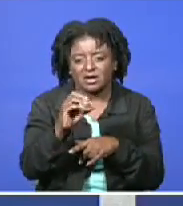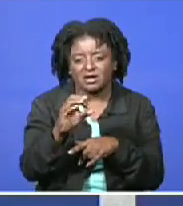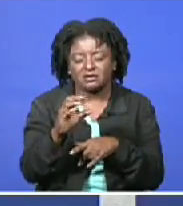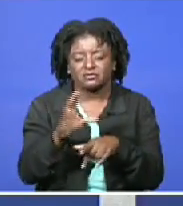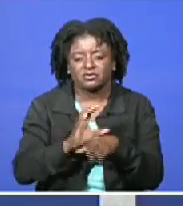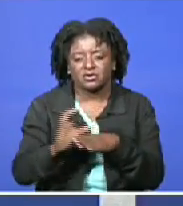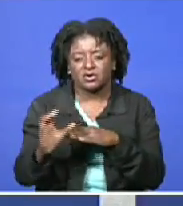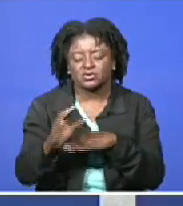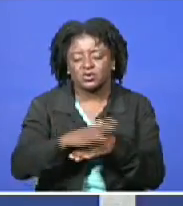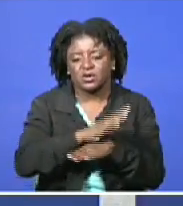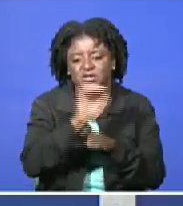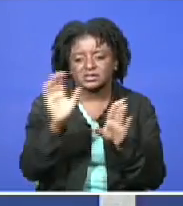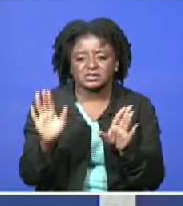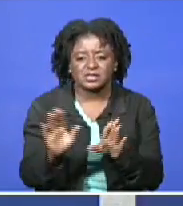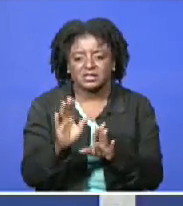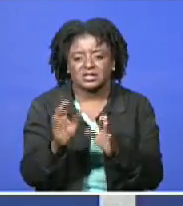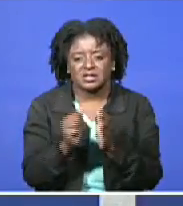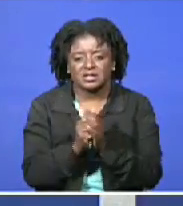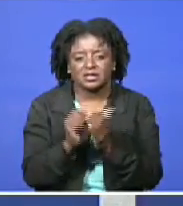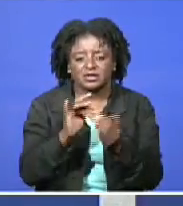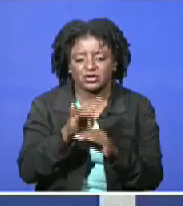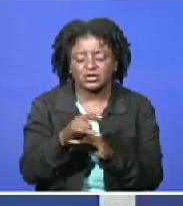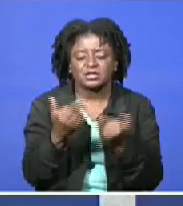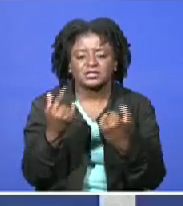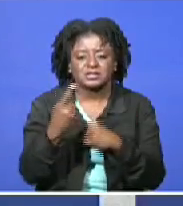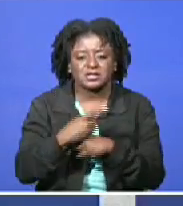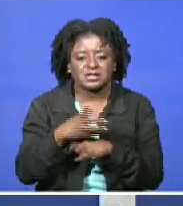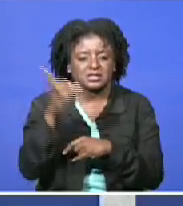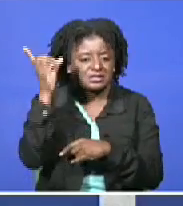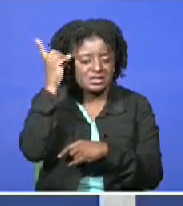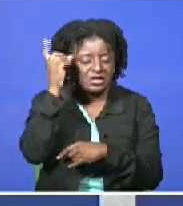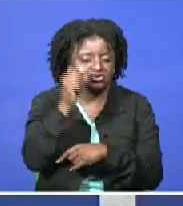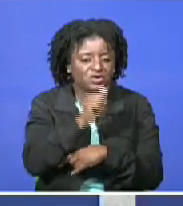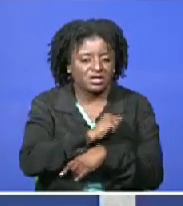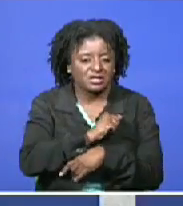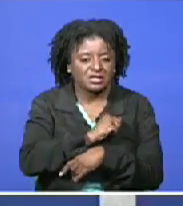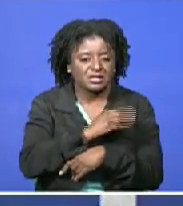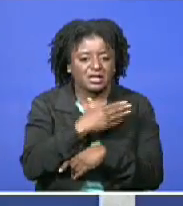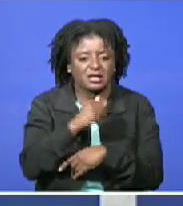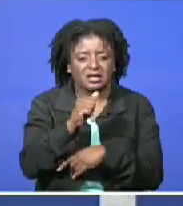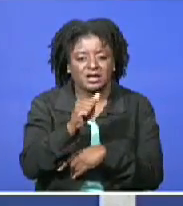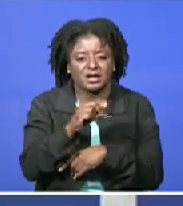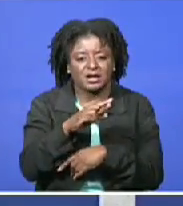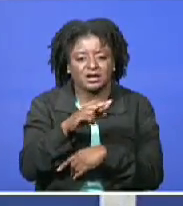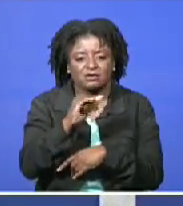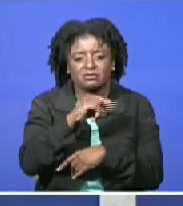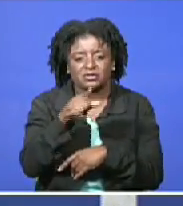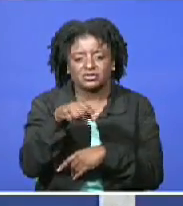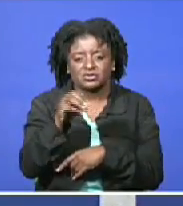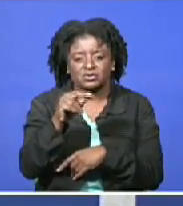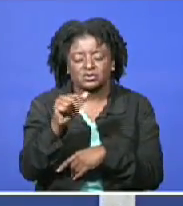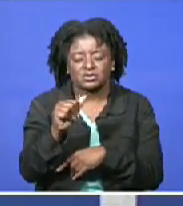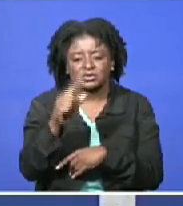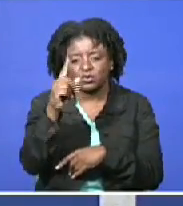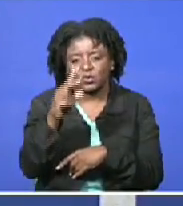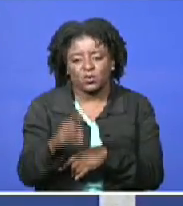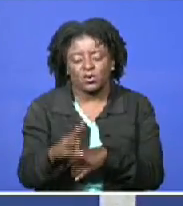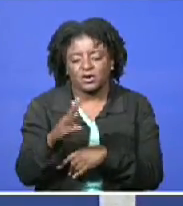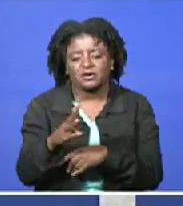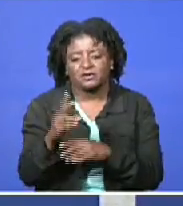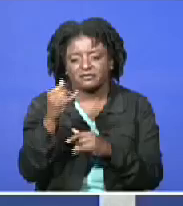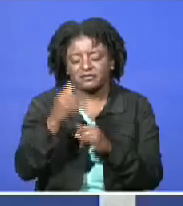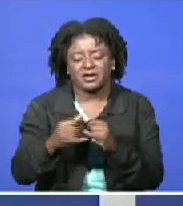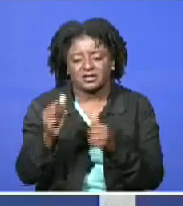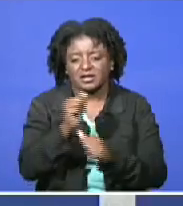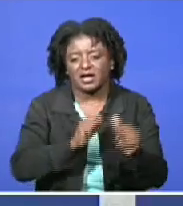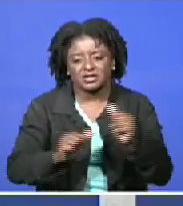NCAA Tournament on the line. Now, earlier today, DeAndre Ayton and Arizona, they were in quarterfinal round action in the Pac-12 tournament